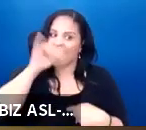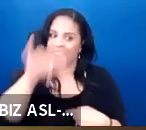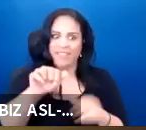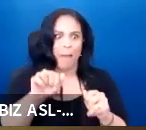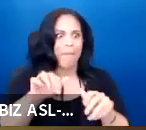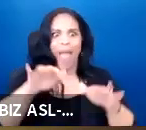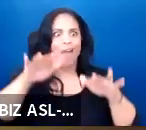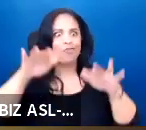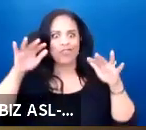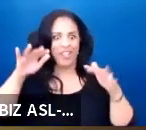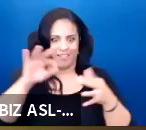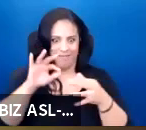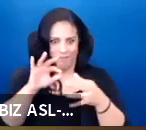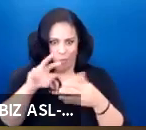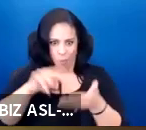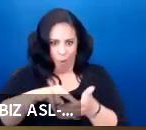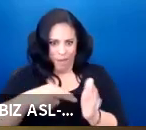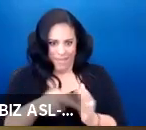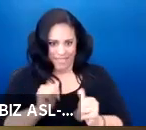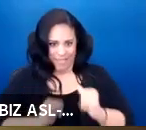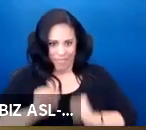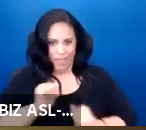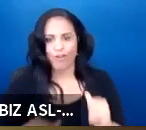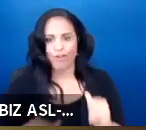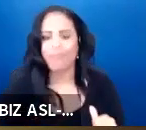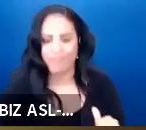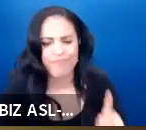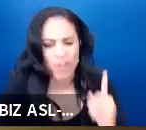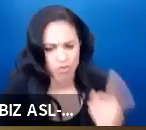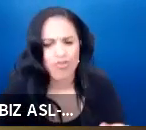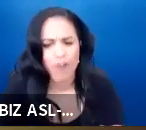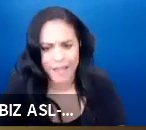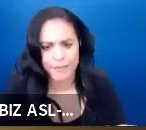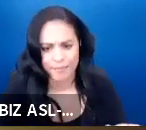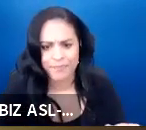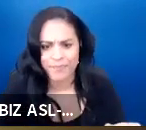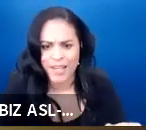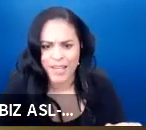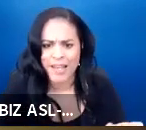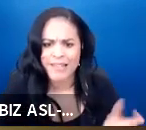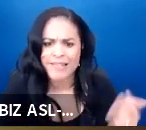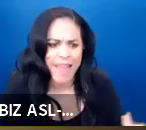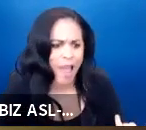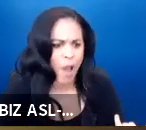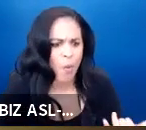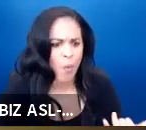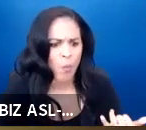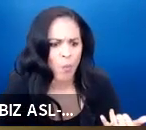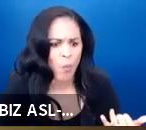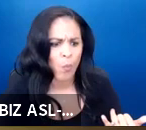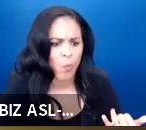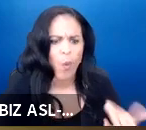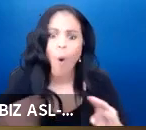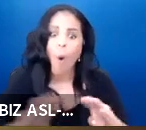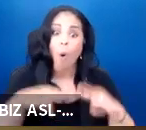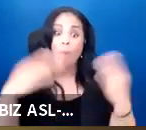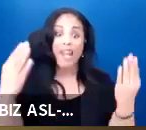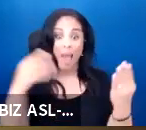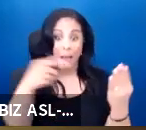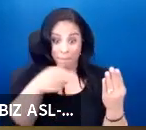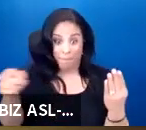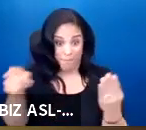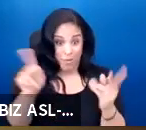theater. Right. Absolutely. I want to open it up to the room of where you hope we might